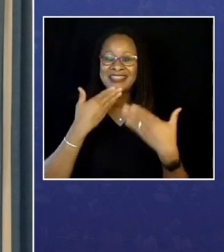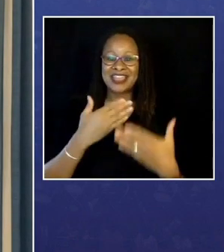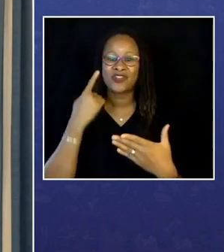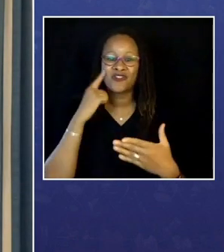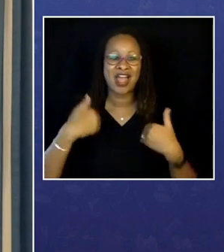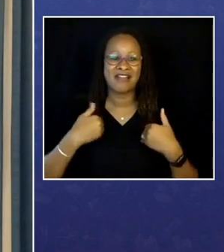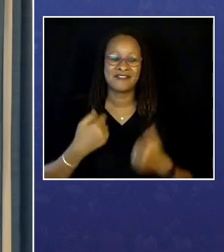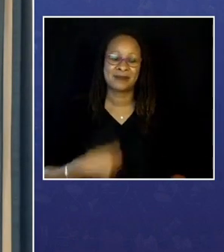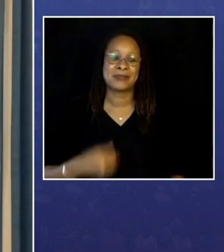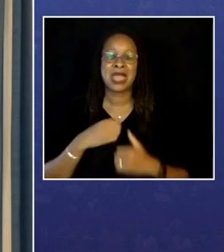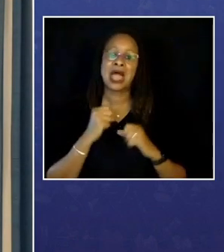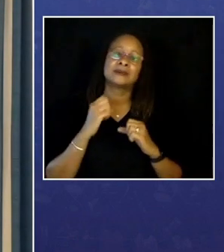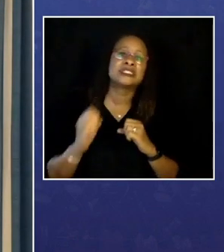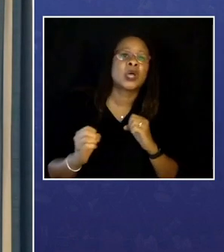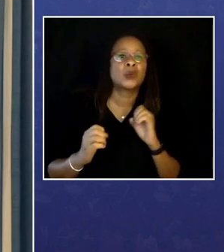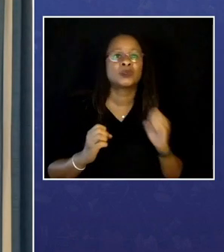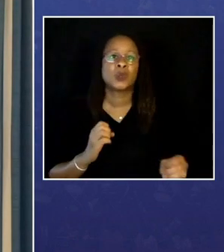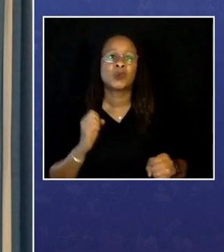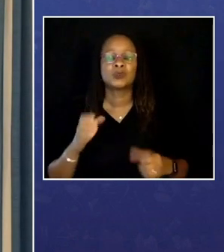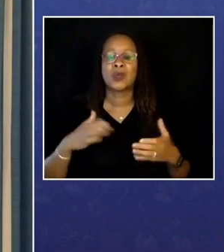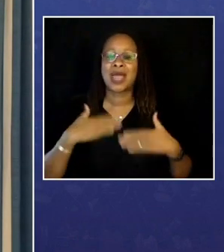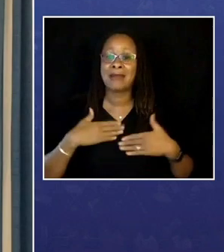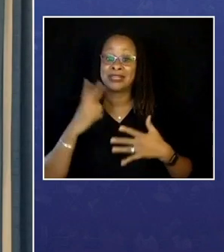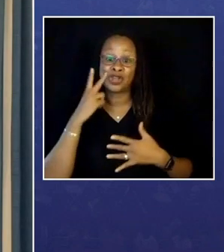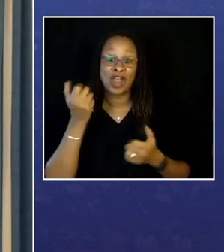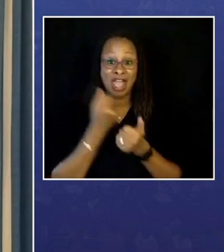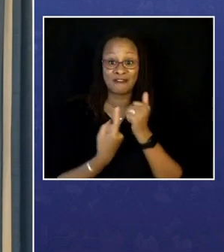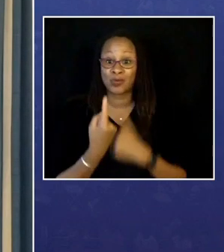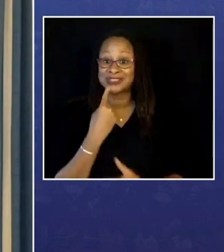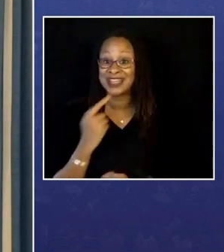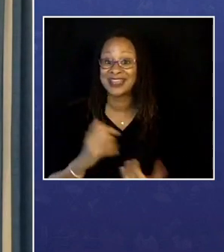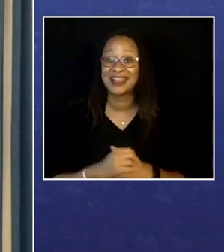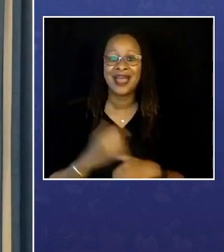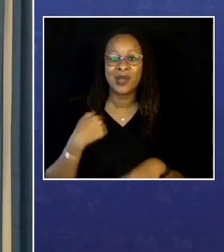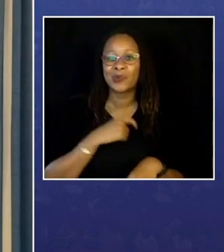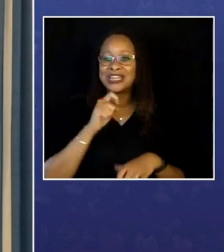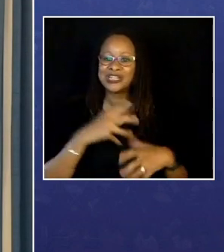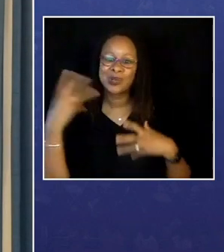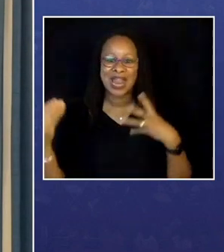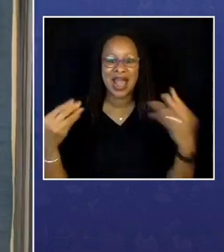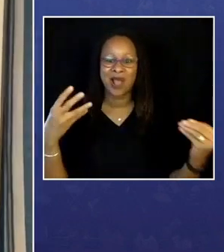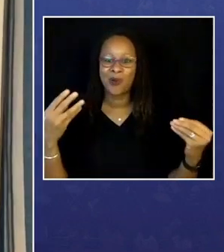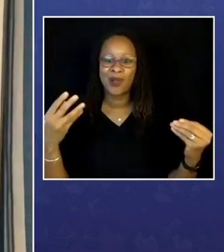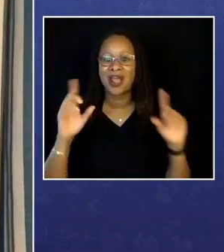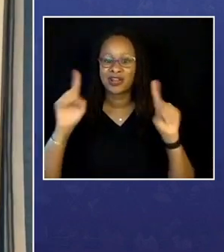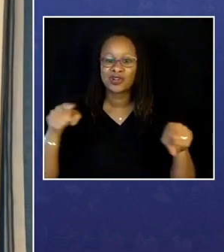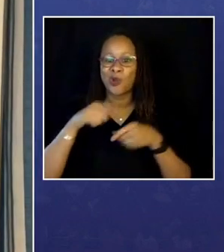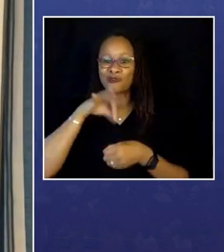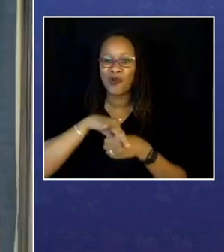for having me. Now, I am so happy to hear everybody saying we need to get out